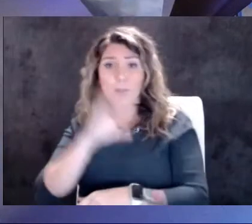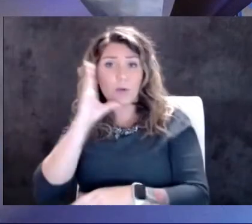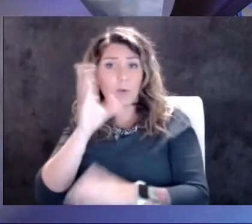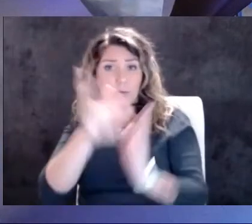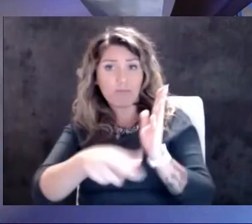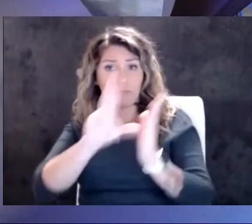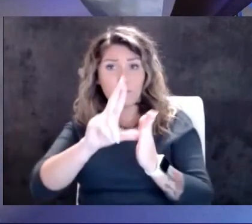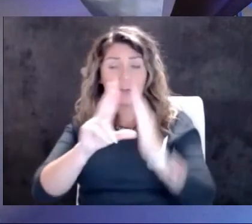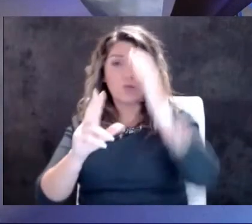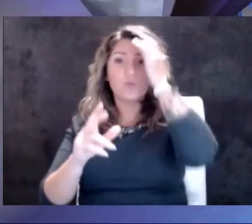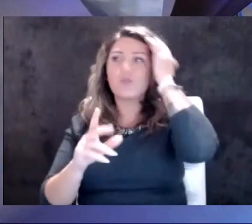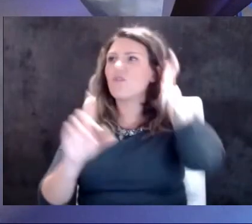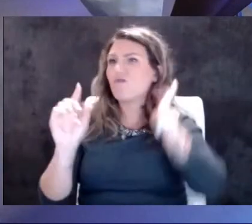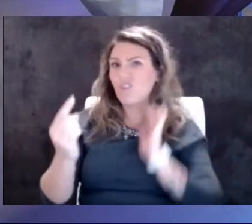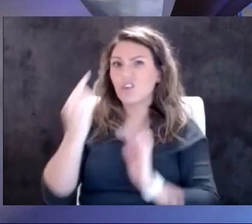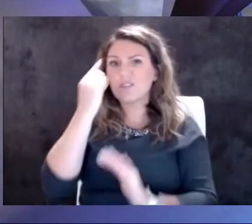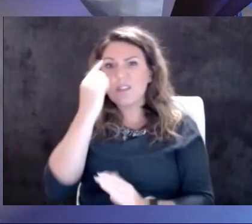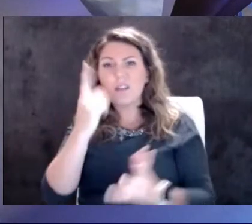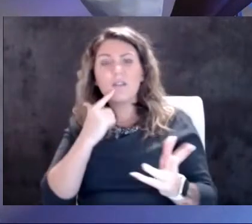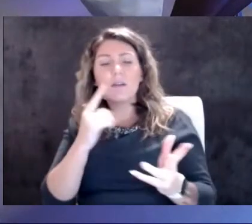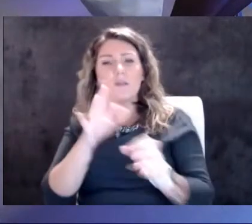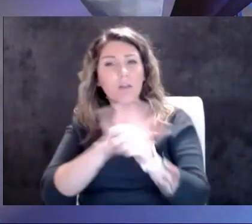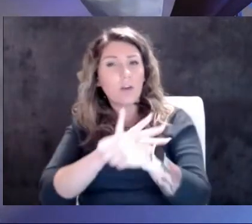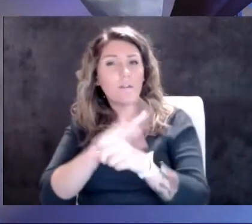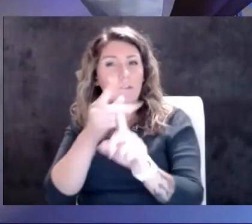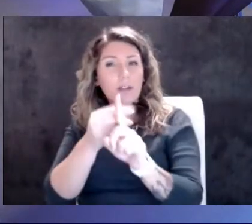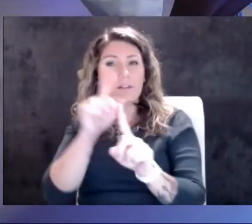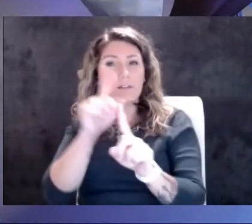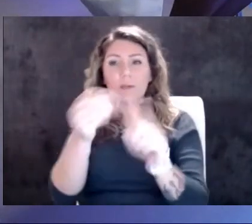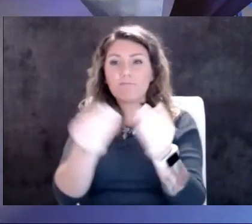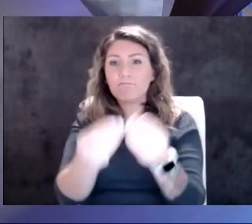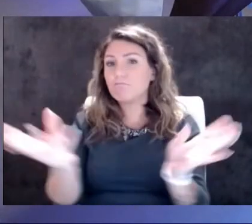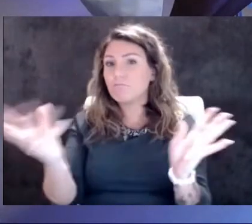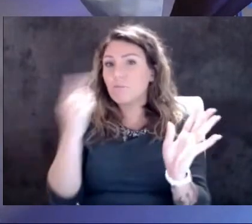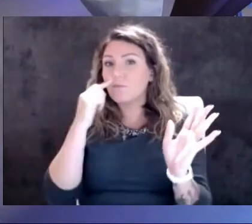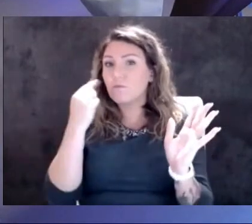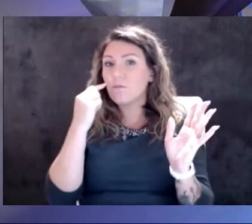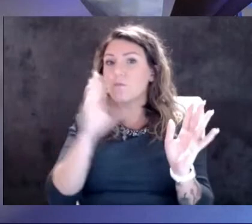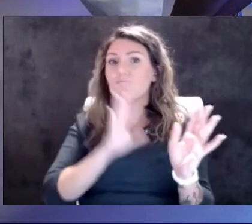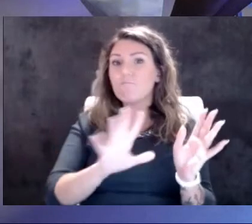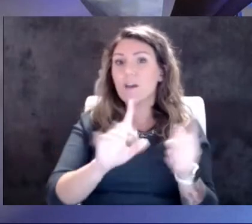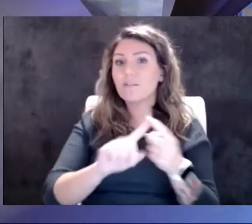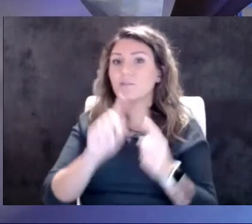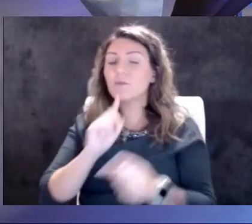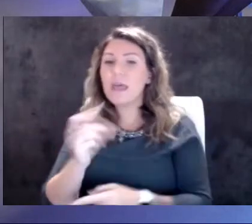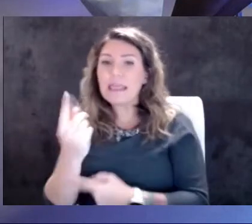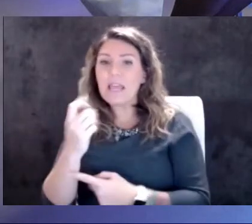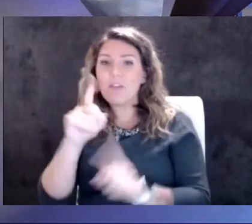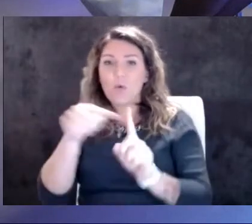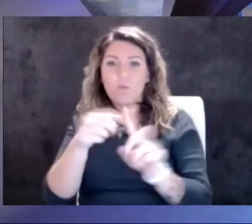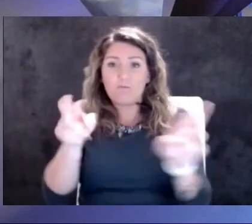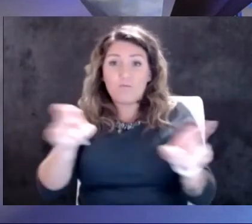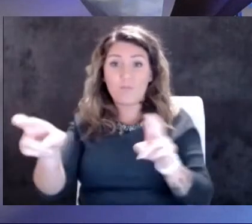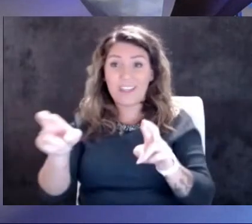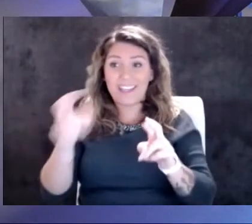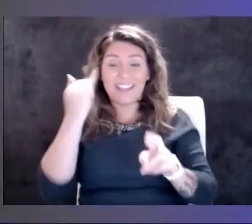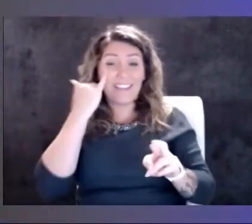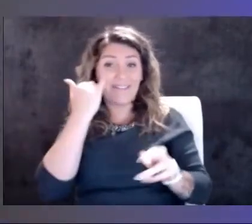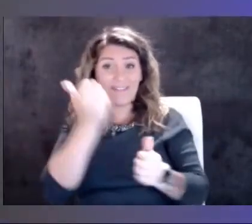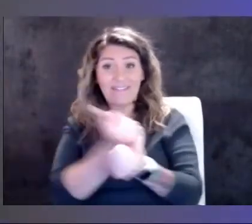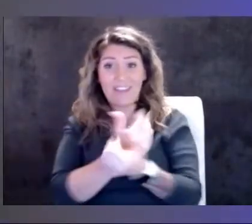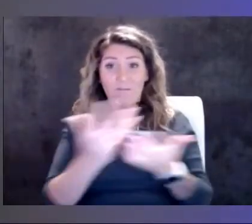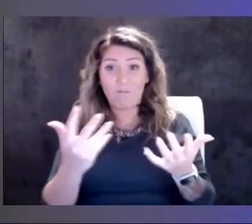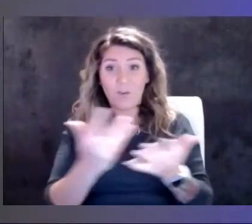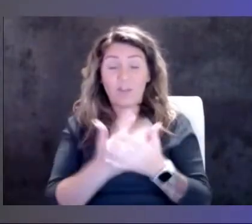think that the COVID vaccinations, guys, when are they going to come out? What do you think for 5 to 11? When will actually be in a physician's office? If everything goes as